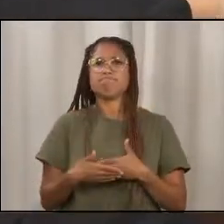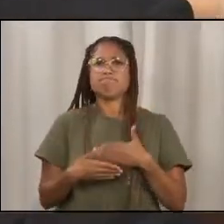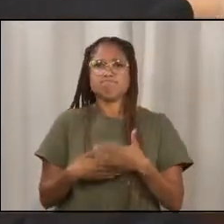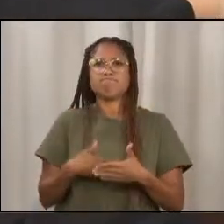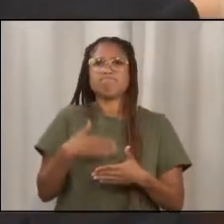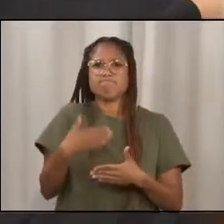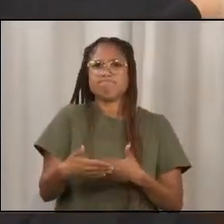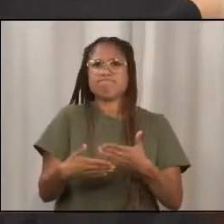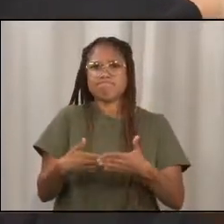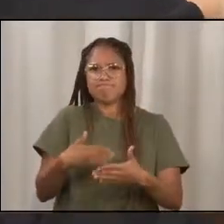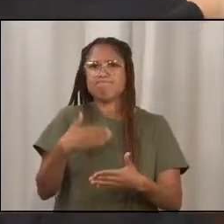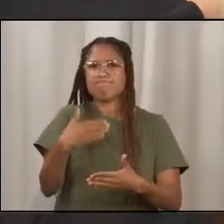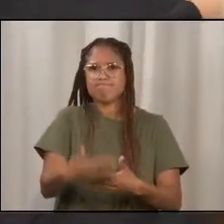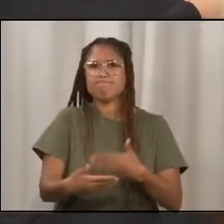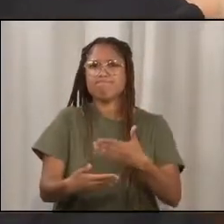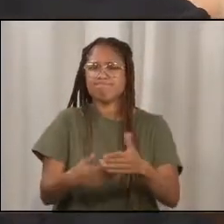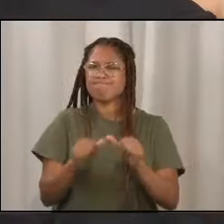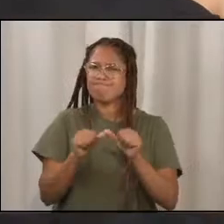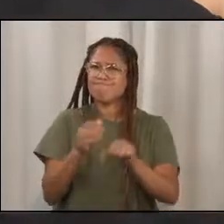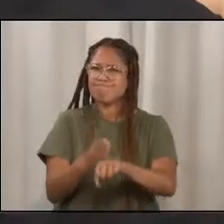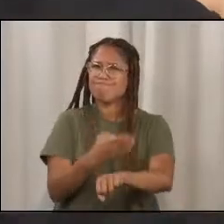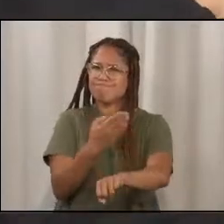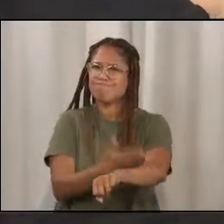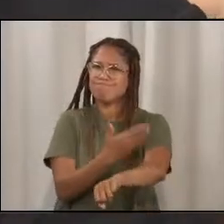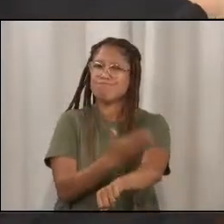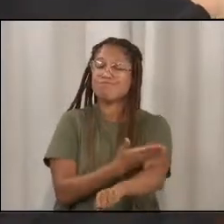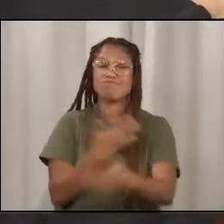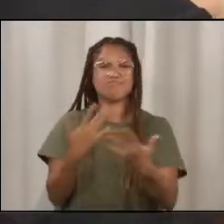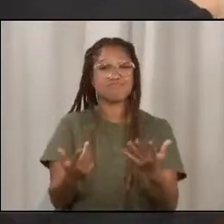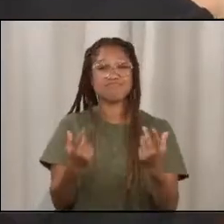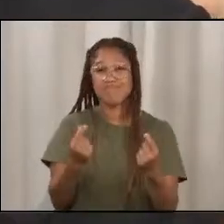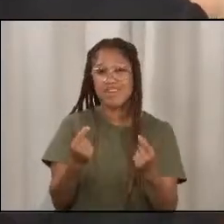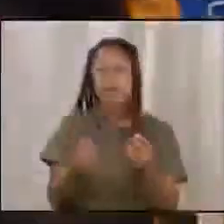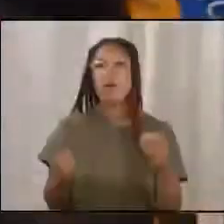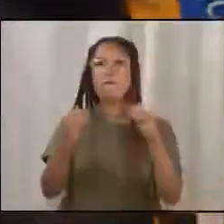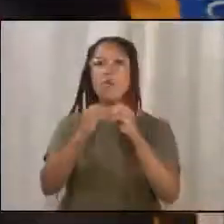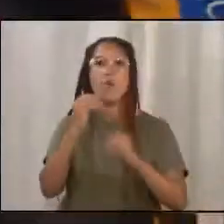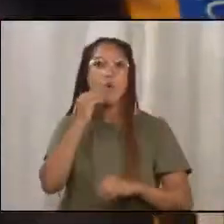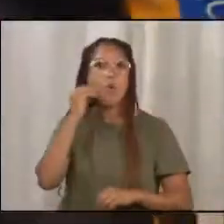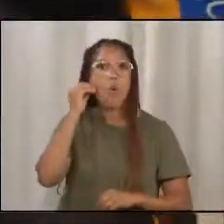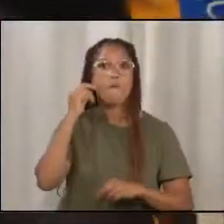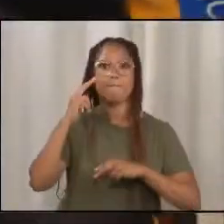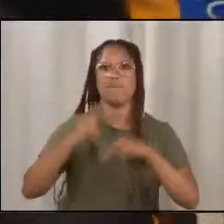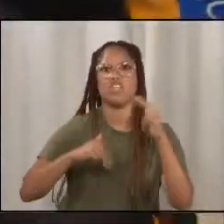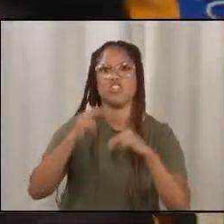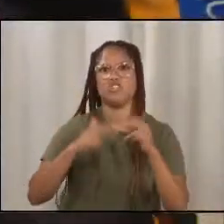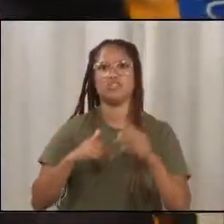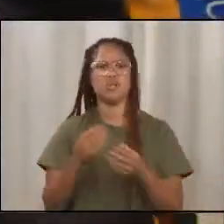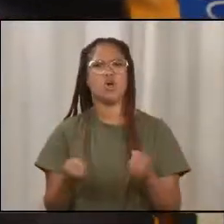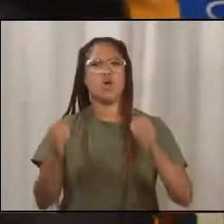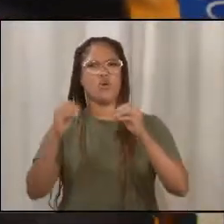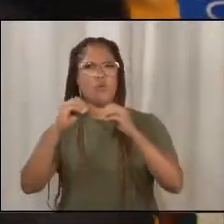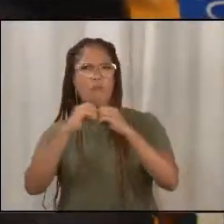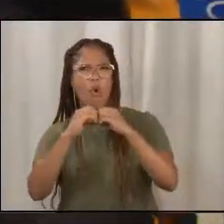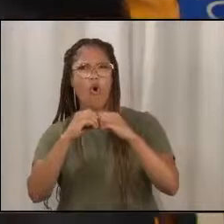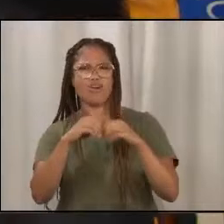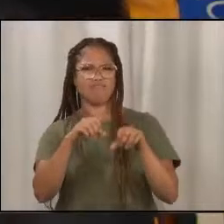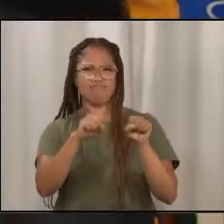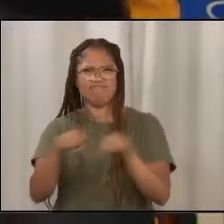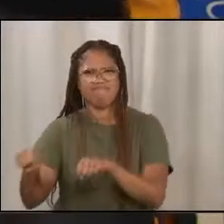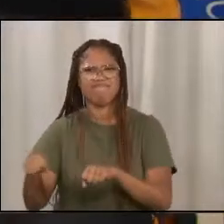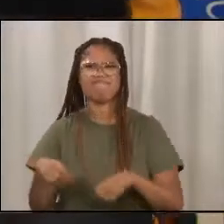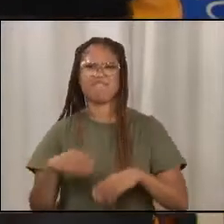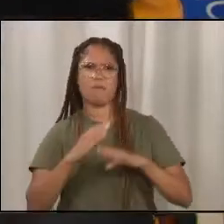the emergency, which is really focusing on building up more housing and prevention and mental health and all the things that we have identified are